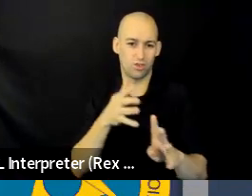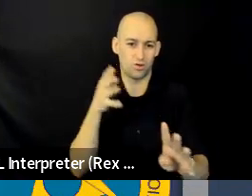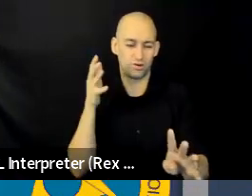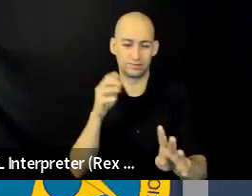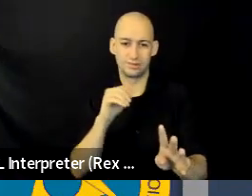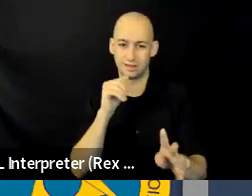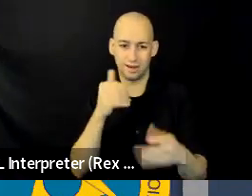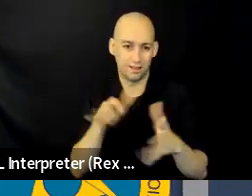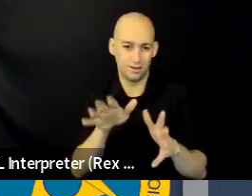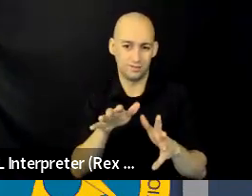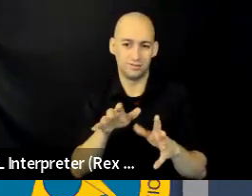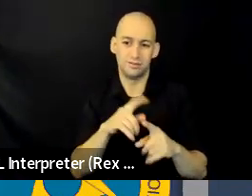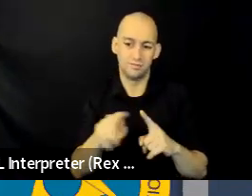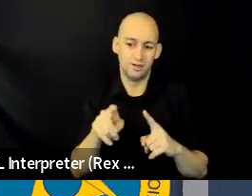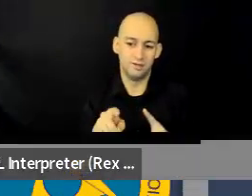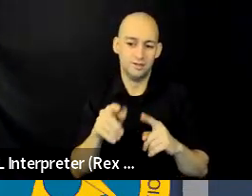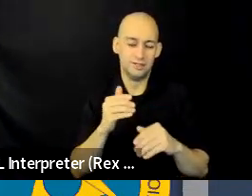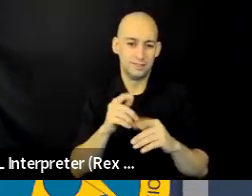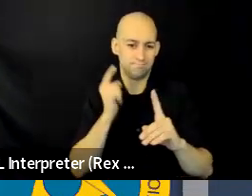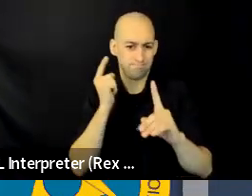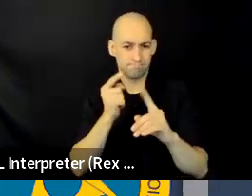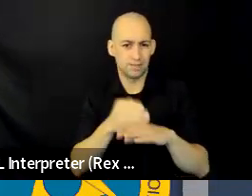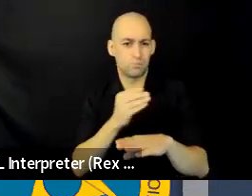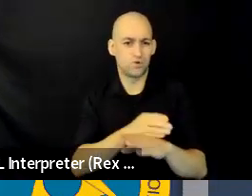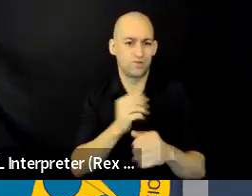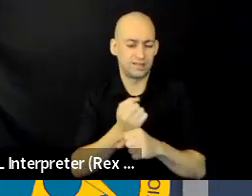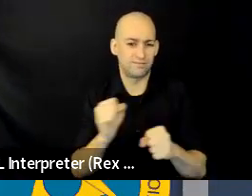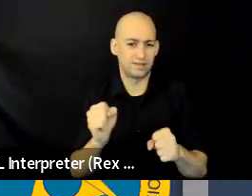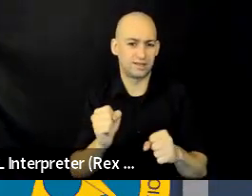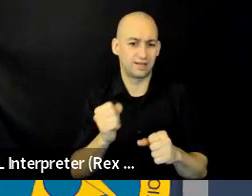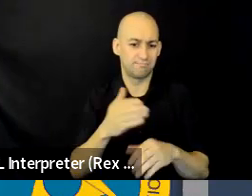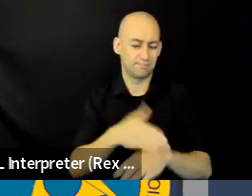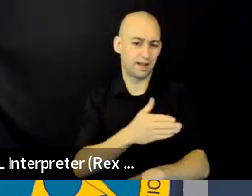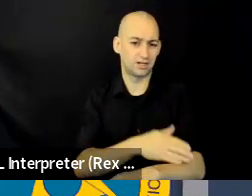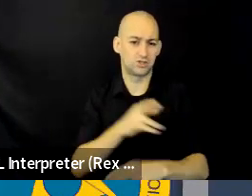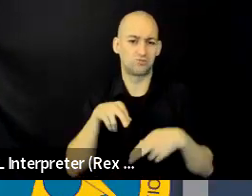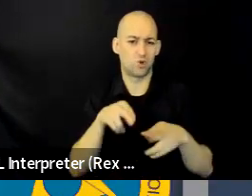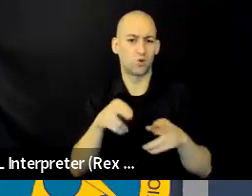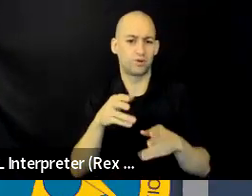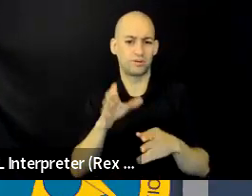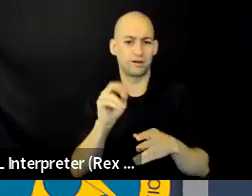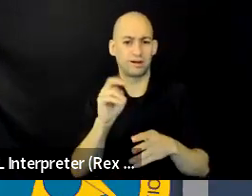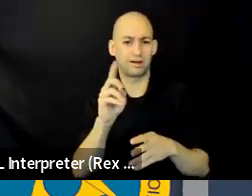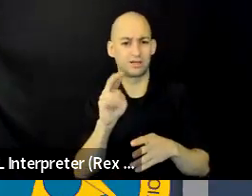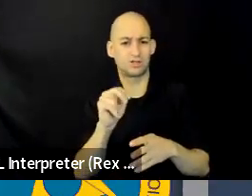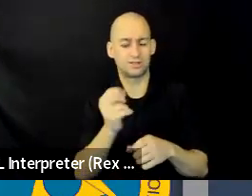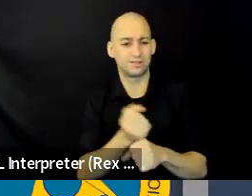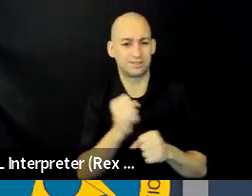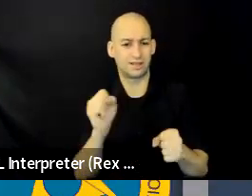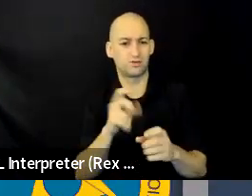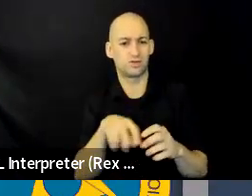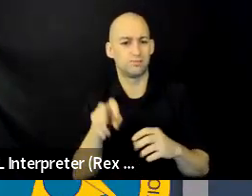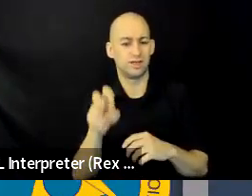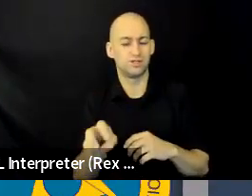Grove Caltrans project aims to improve safety by enhancing road conditions, ensuring safer transportation for the